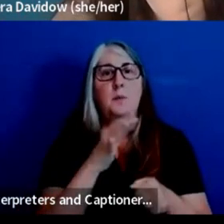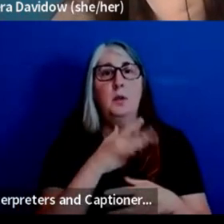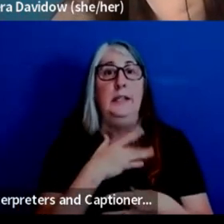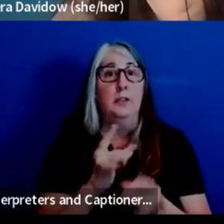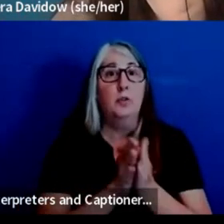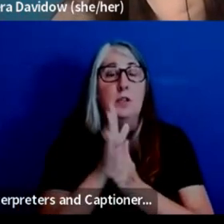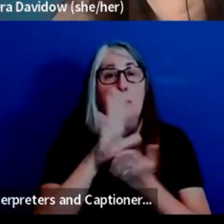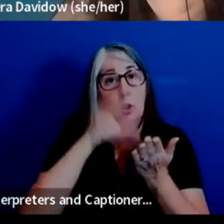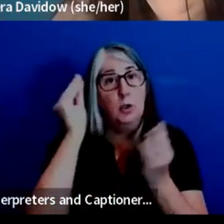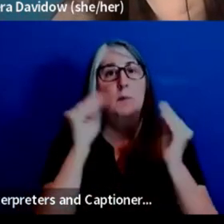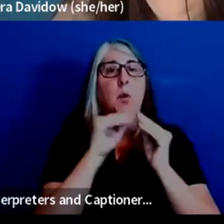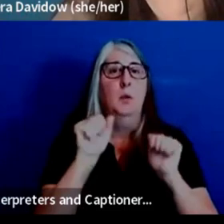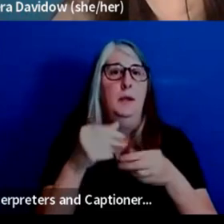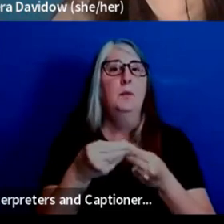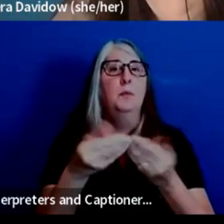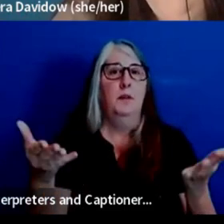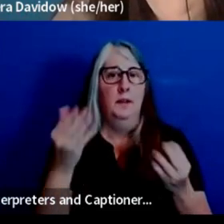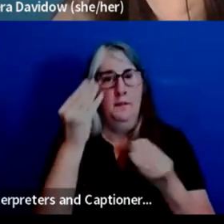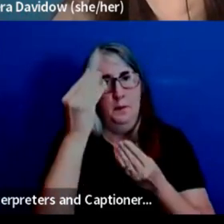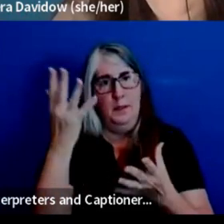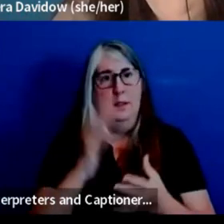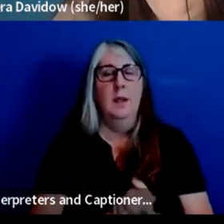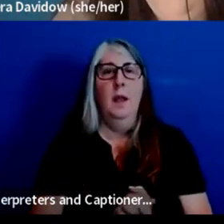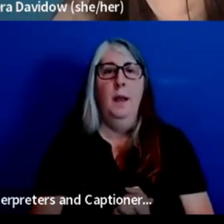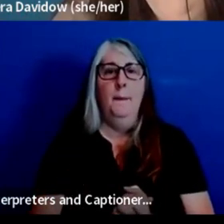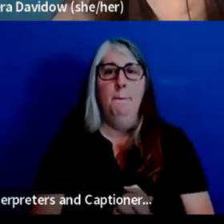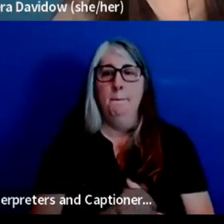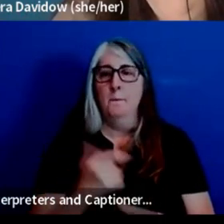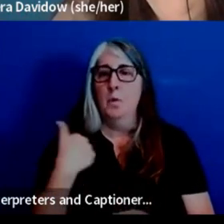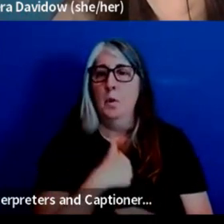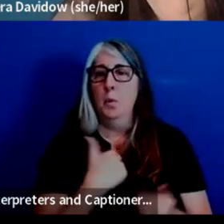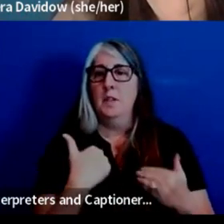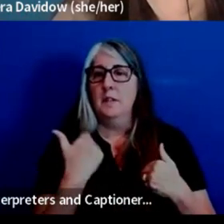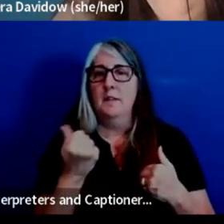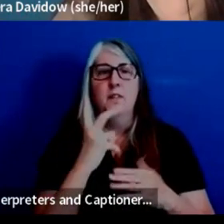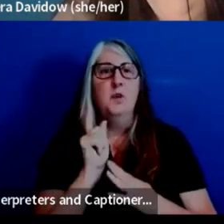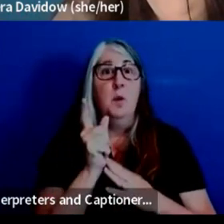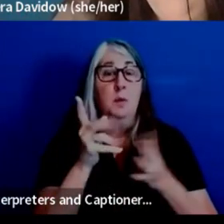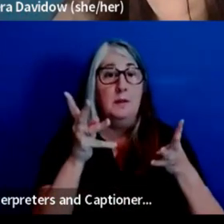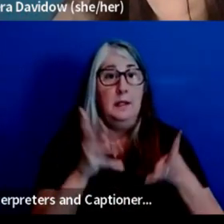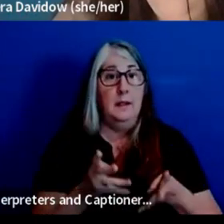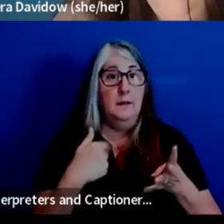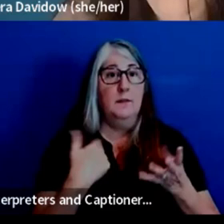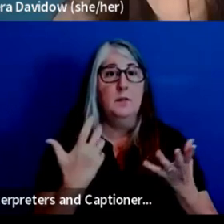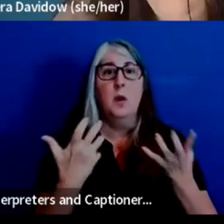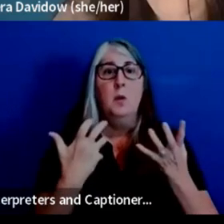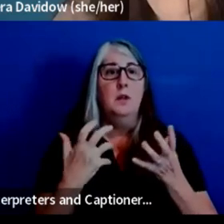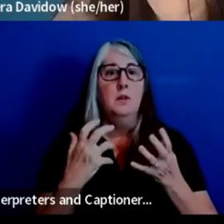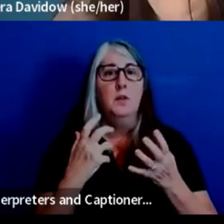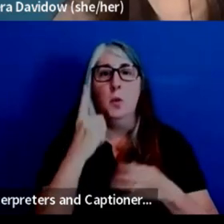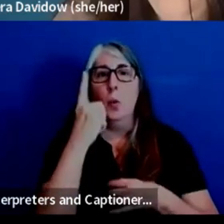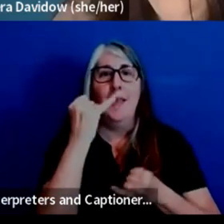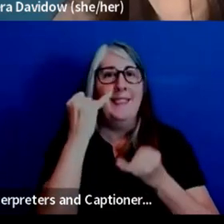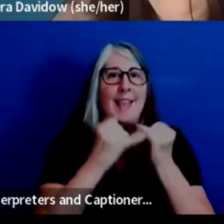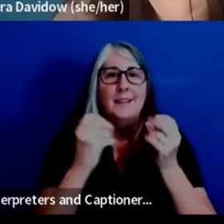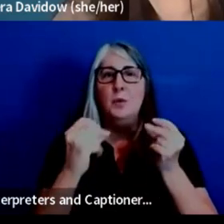more can do a little more of their own research. We just have moments left, so I would like to do one last lightning